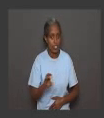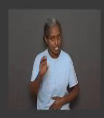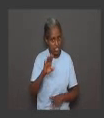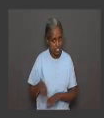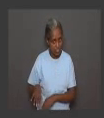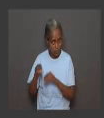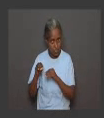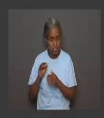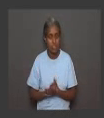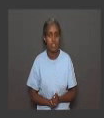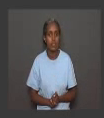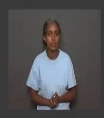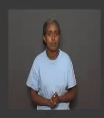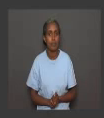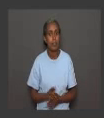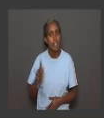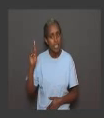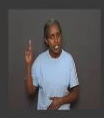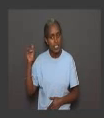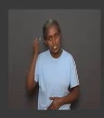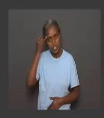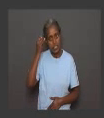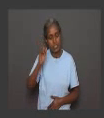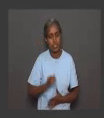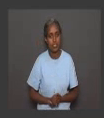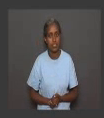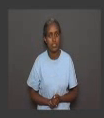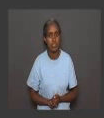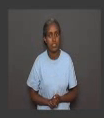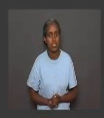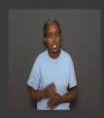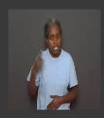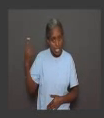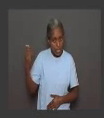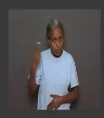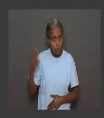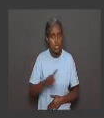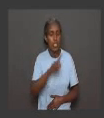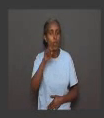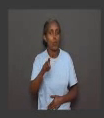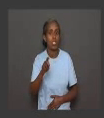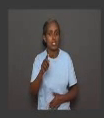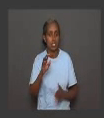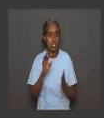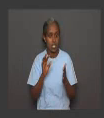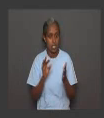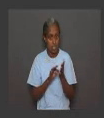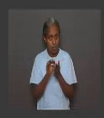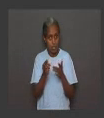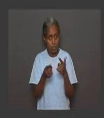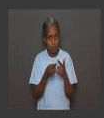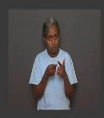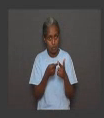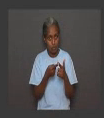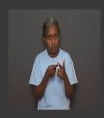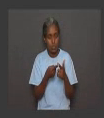students. Here's a hint. Use equation number 2 to help